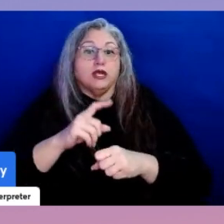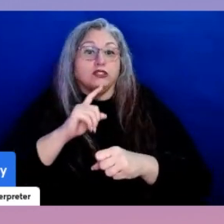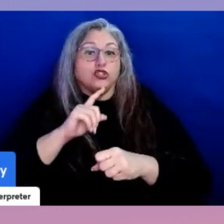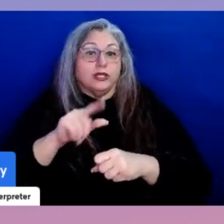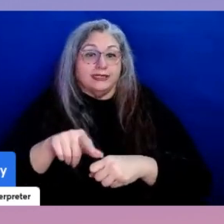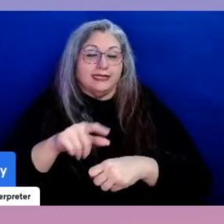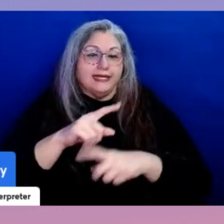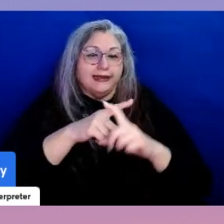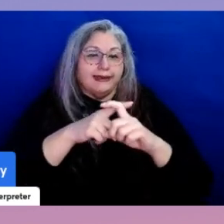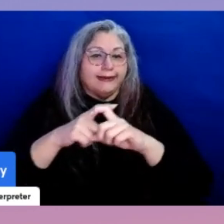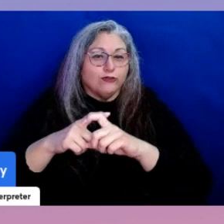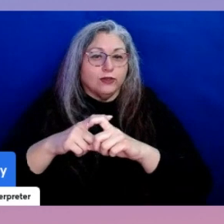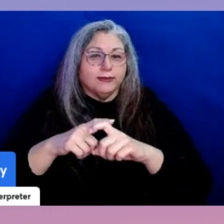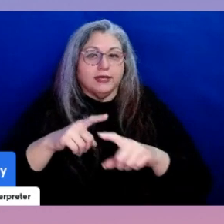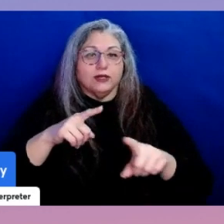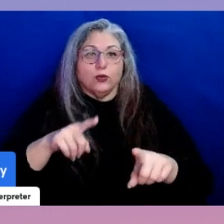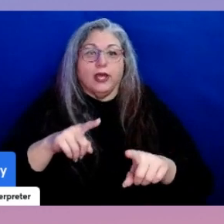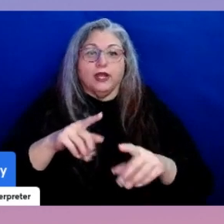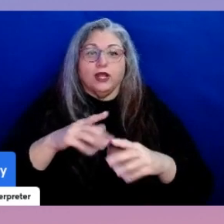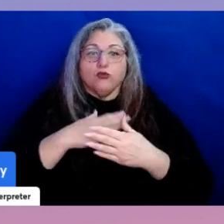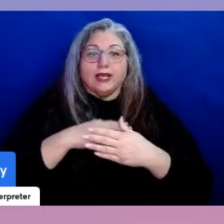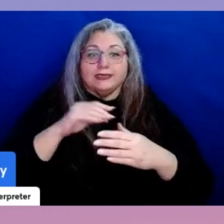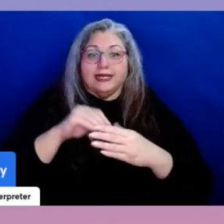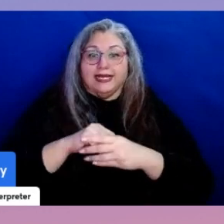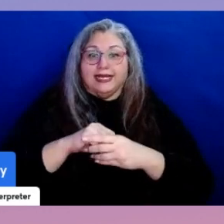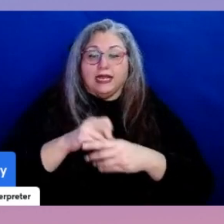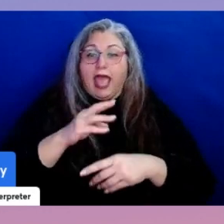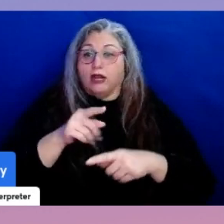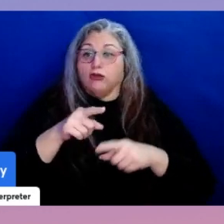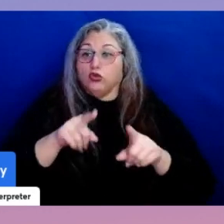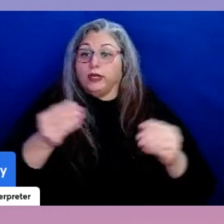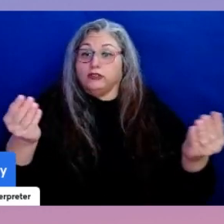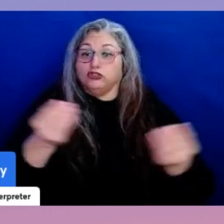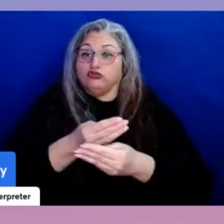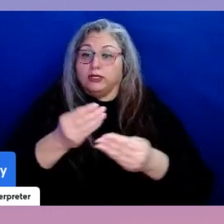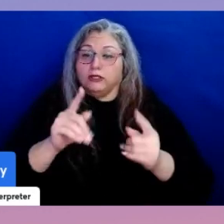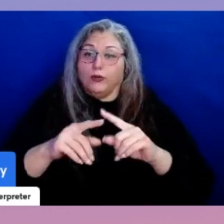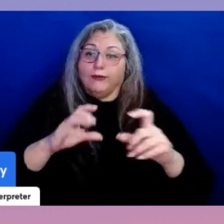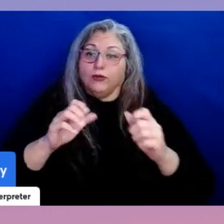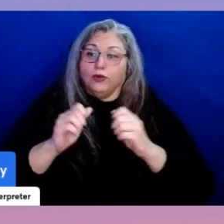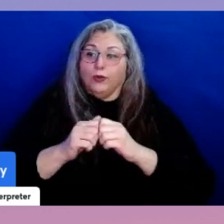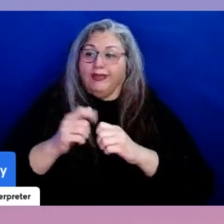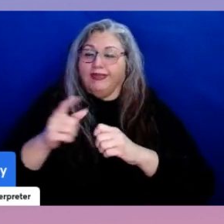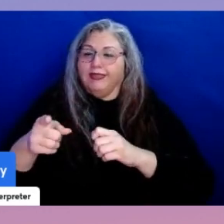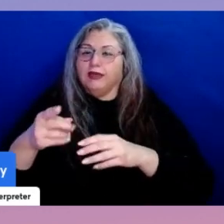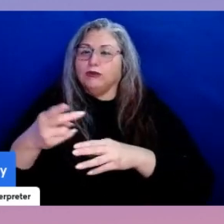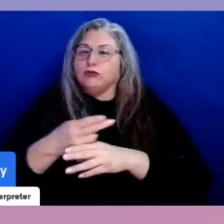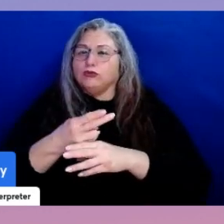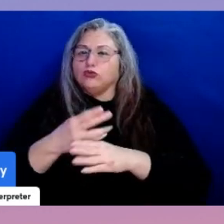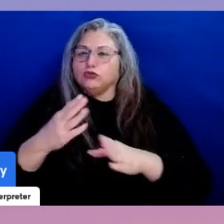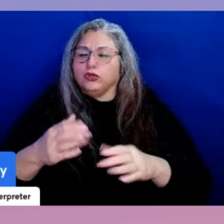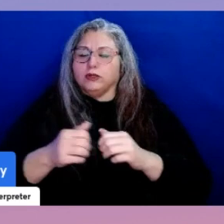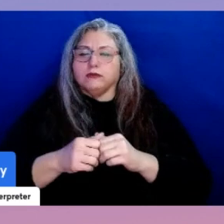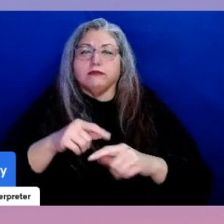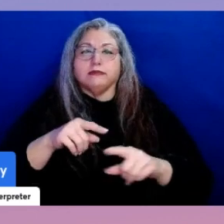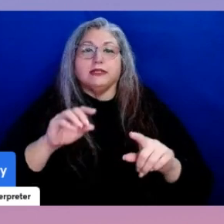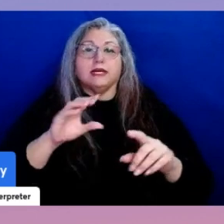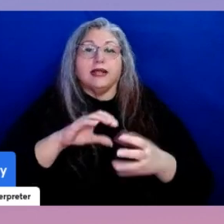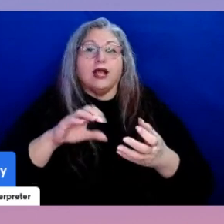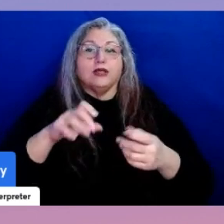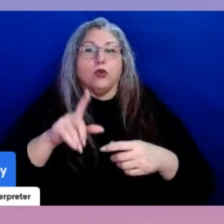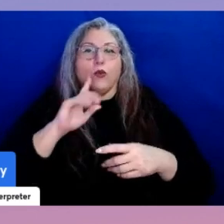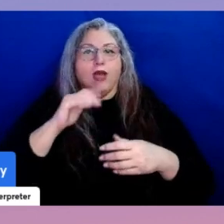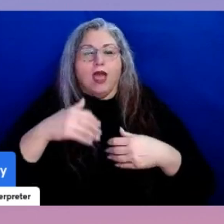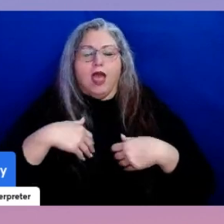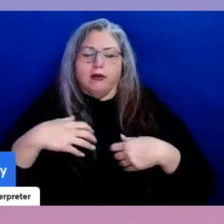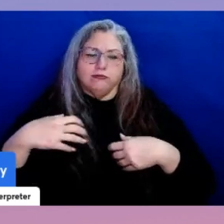rest inside Cloud SQL and in transit when communicating with your end user. Cloud SQL employs robust encryption measures